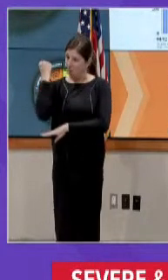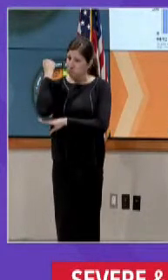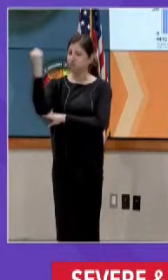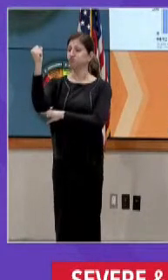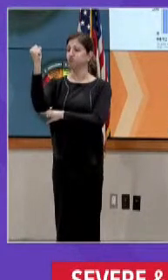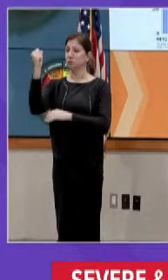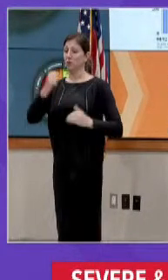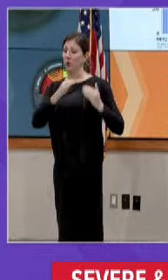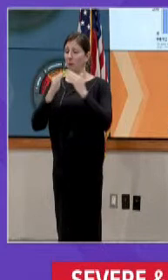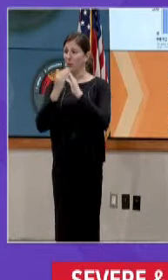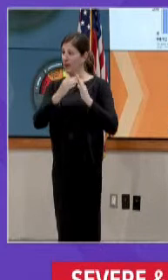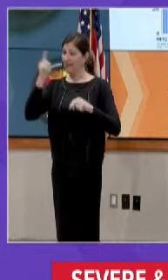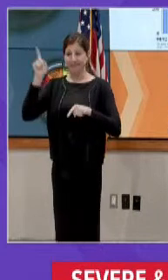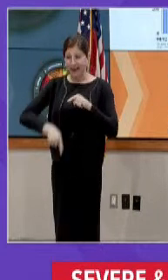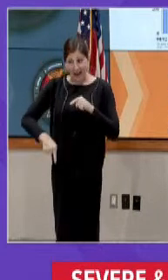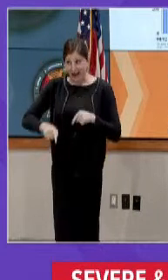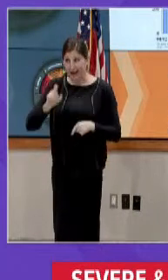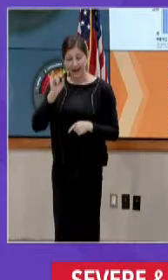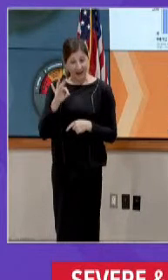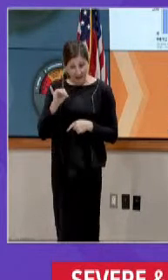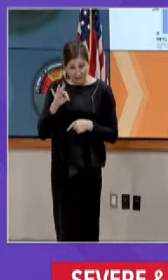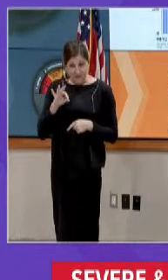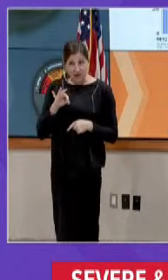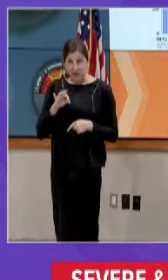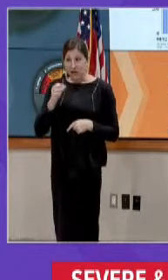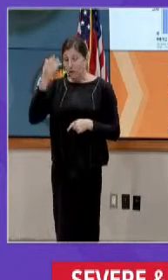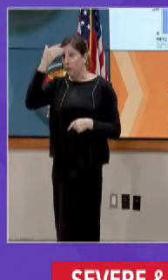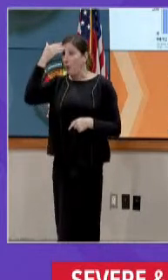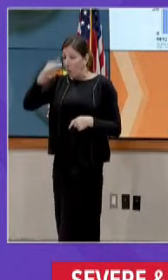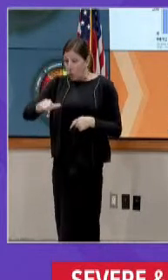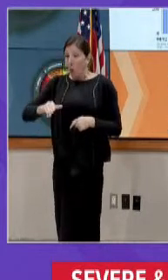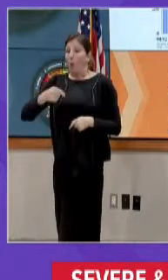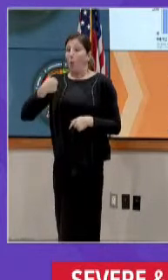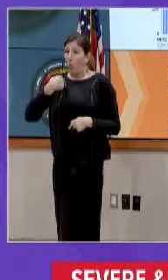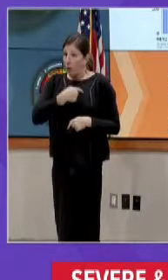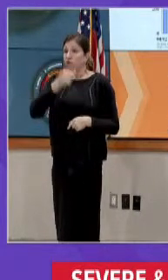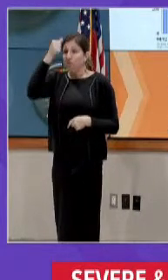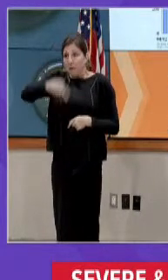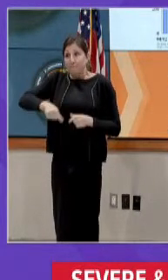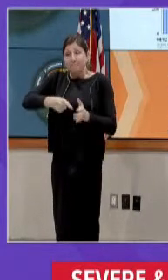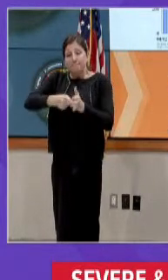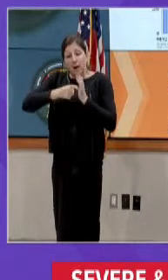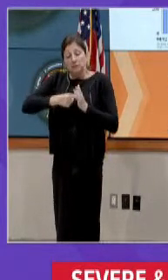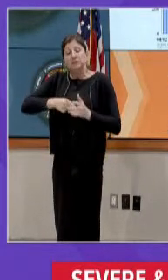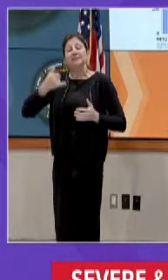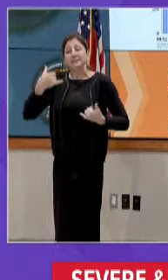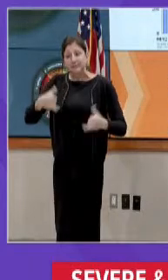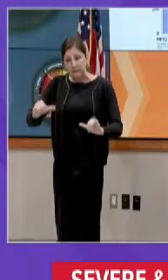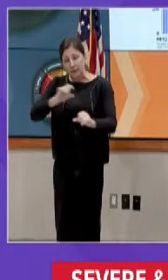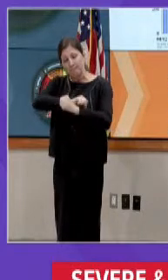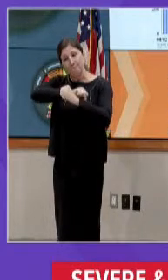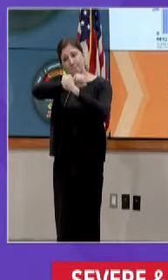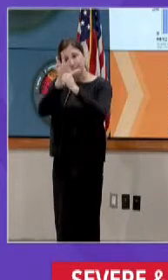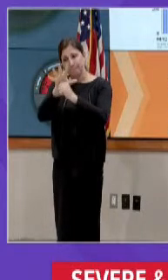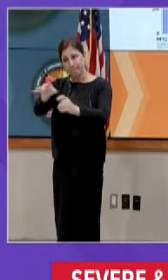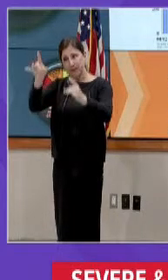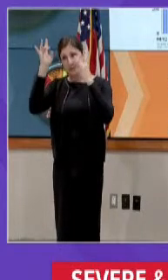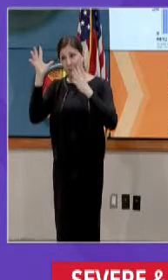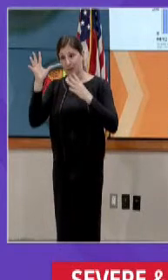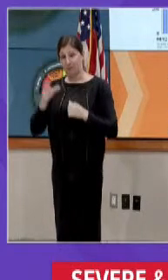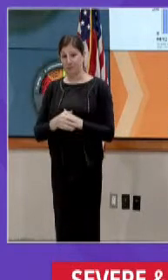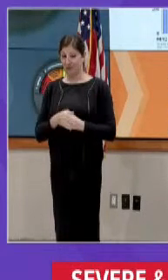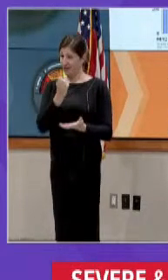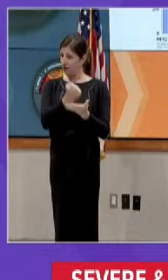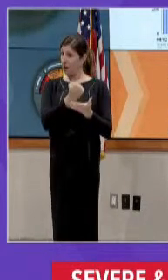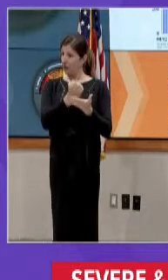community if we do not remember that we are still in the midst of this pandemic. This economy doesn't work if people are